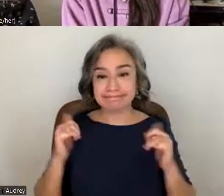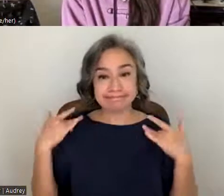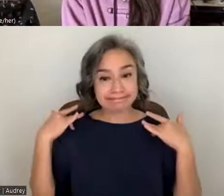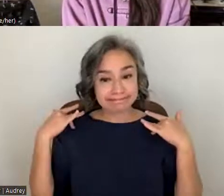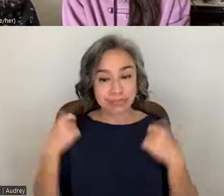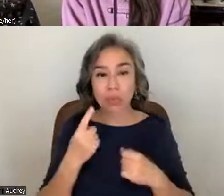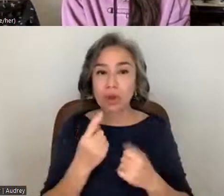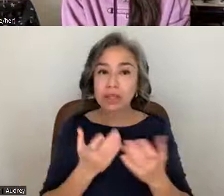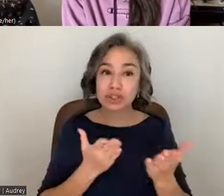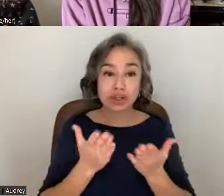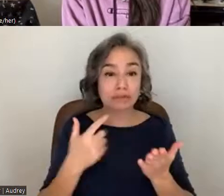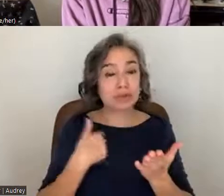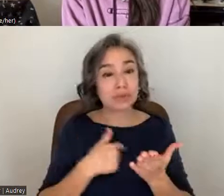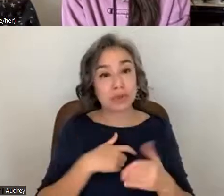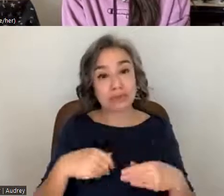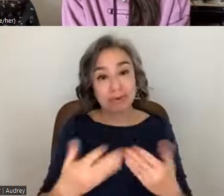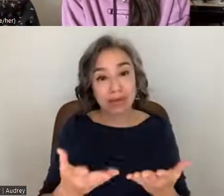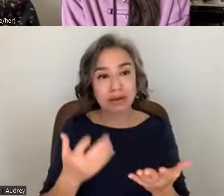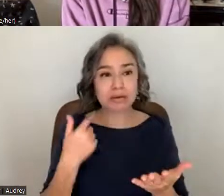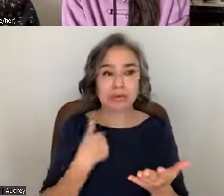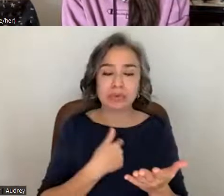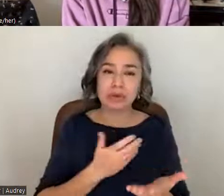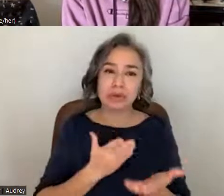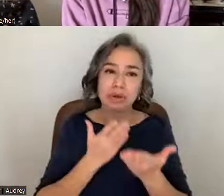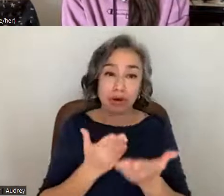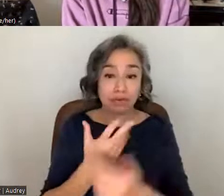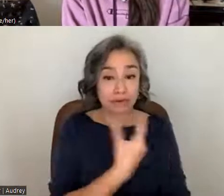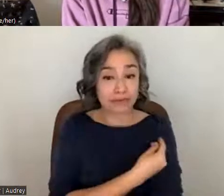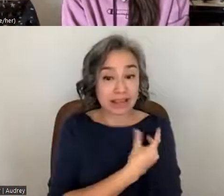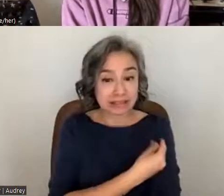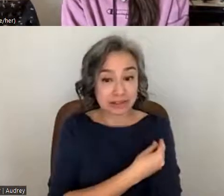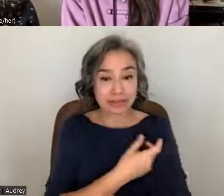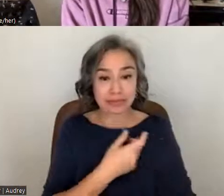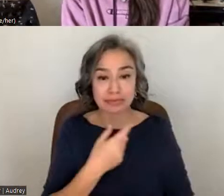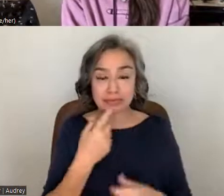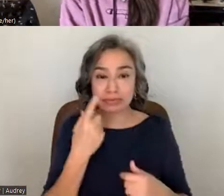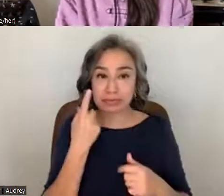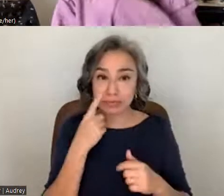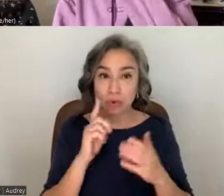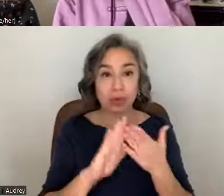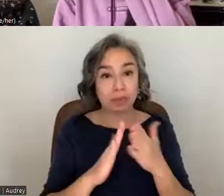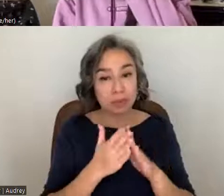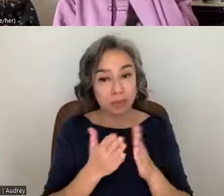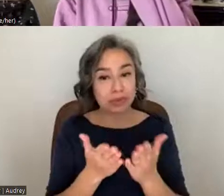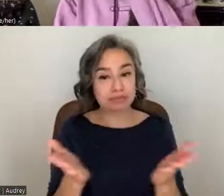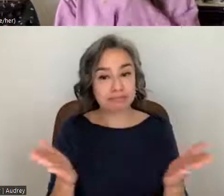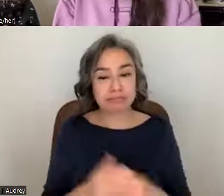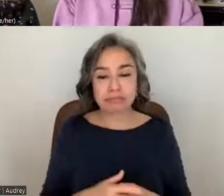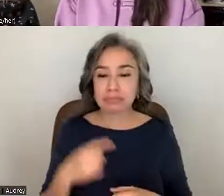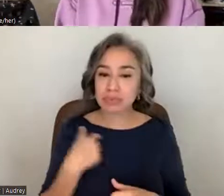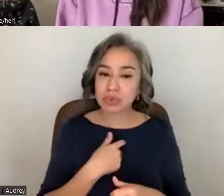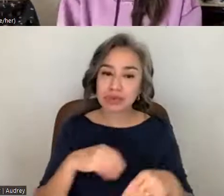provide is that, we offer the vaccination for the community, and we